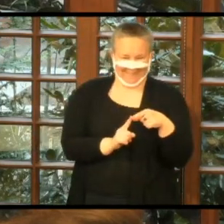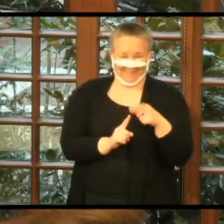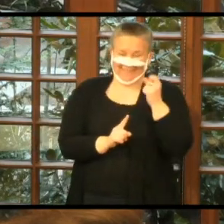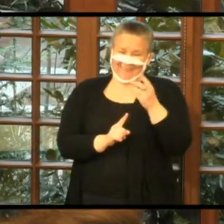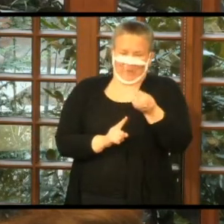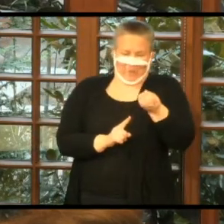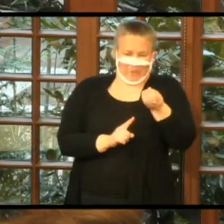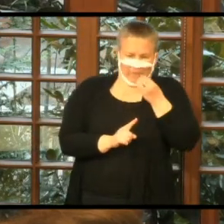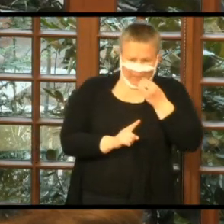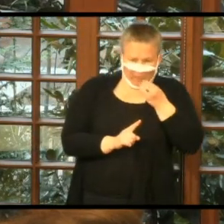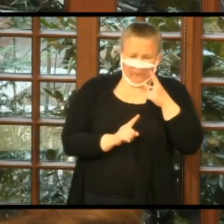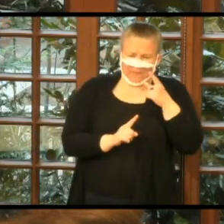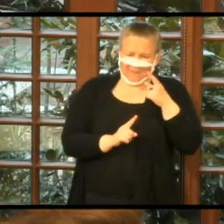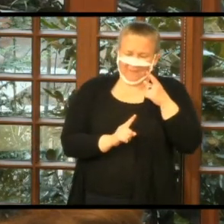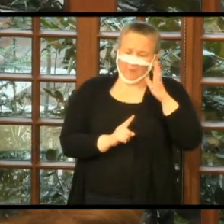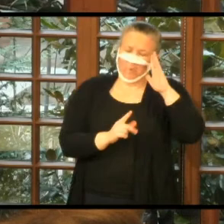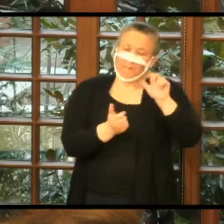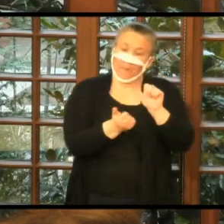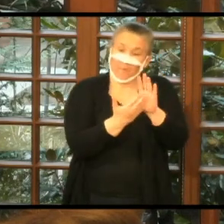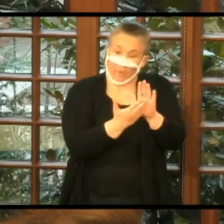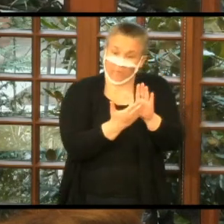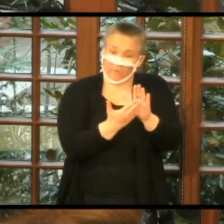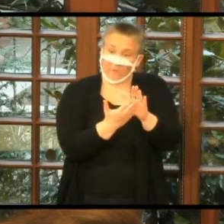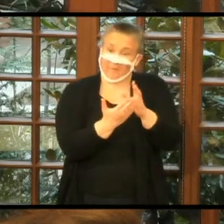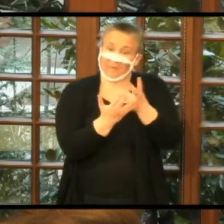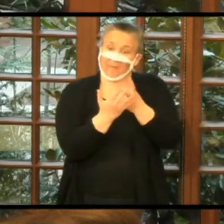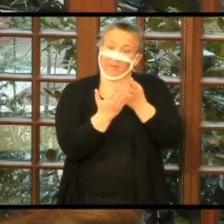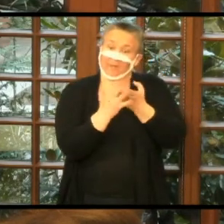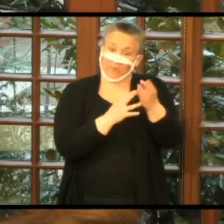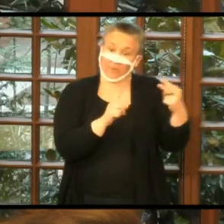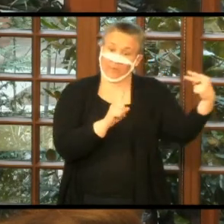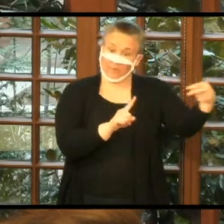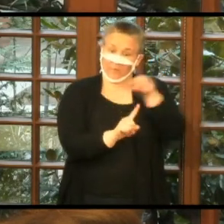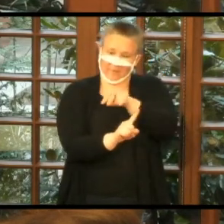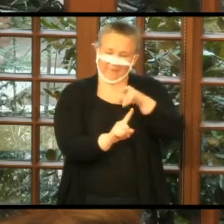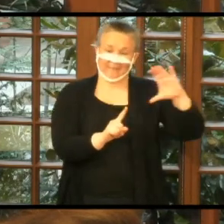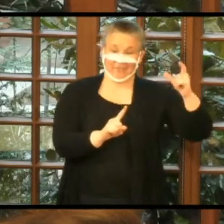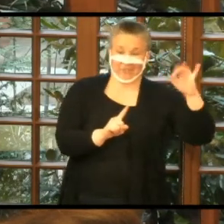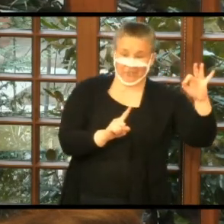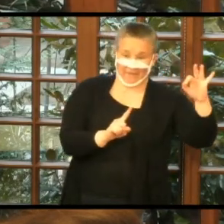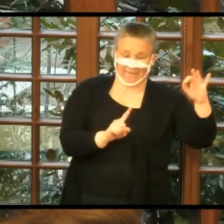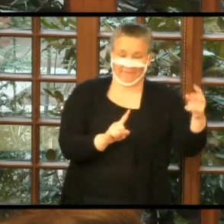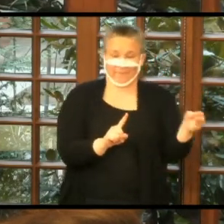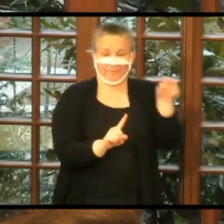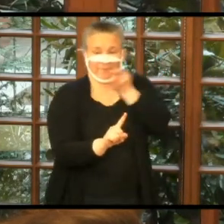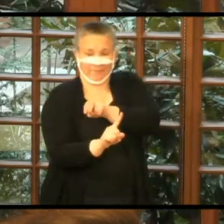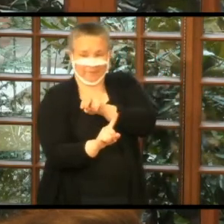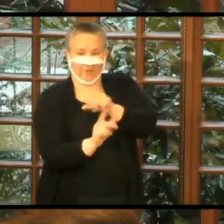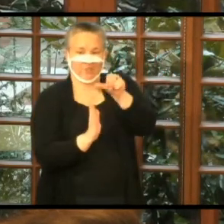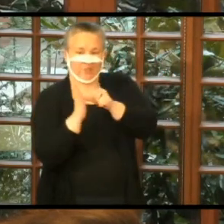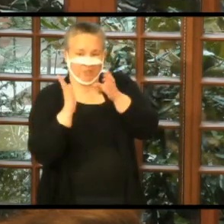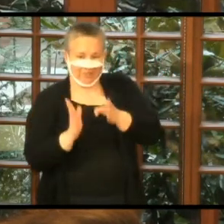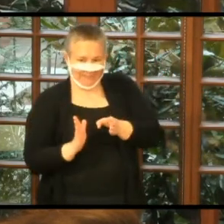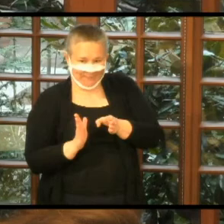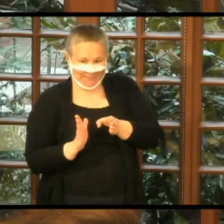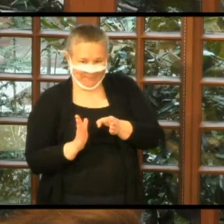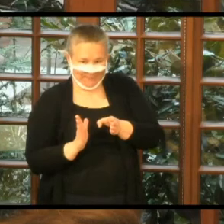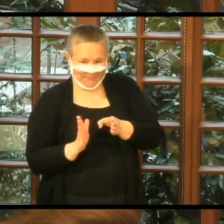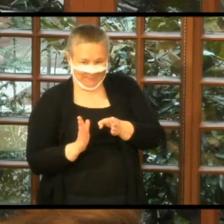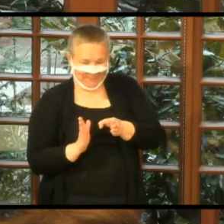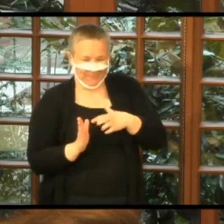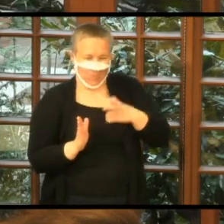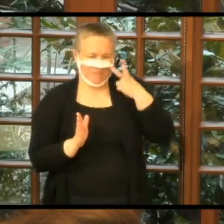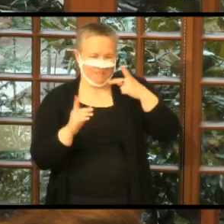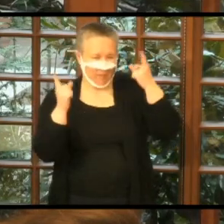food was going to be approached both through the lens of a chef and also through the lens of a surgeon. I wanted to